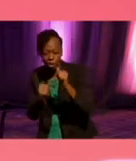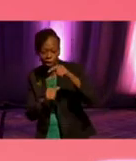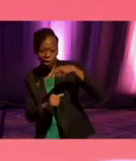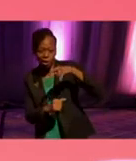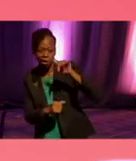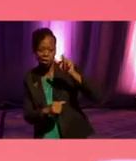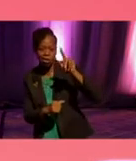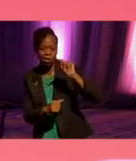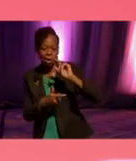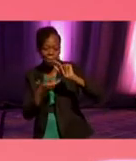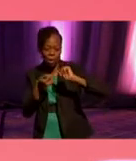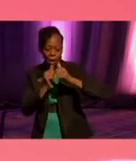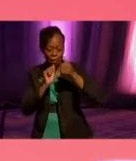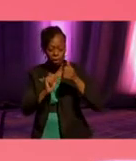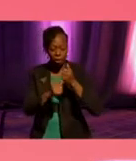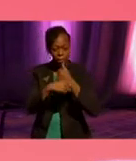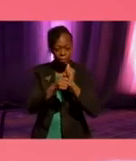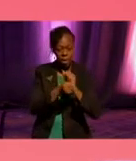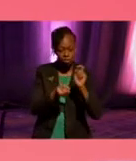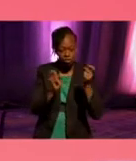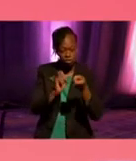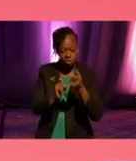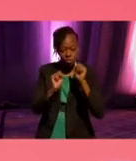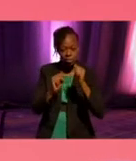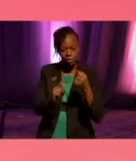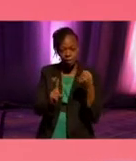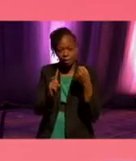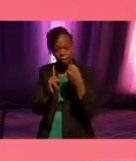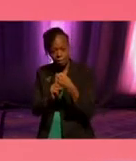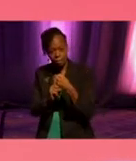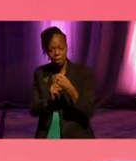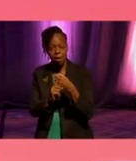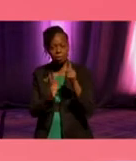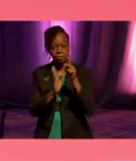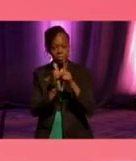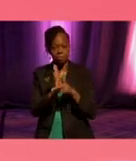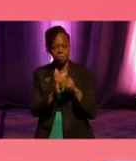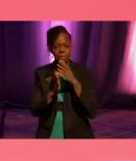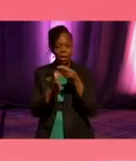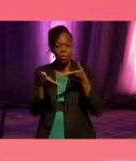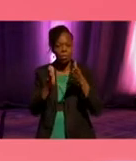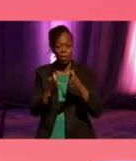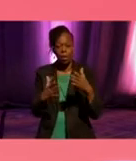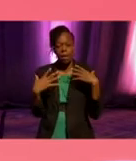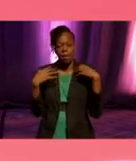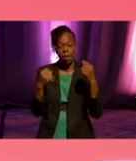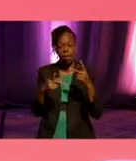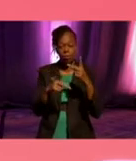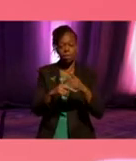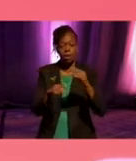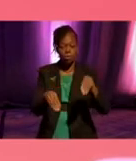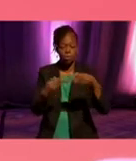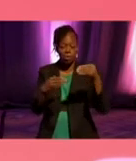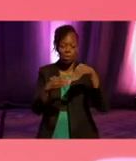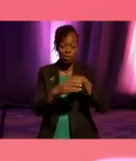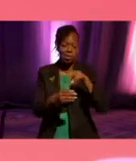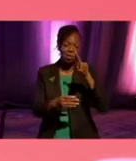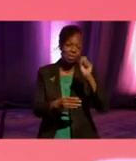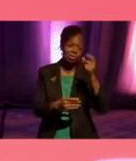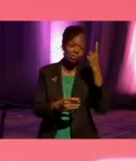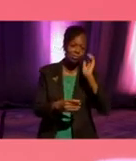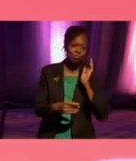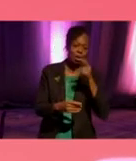can impact the policies and the way healthcare is provided here in the United States for our Black